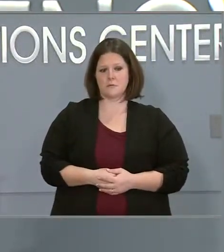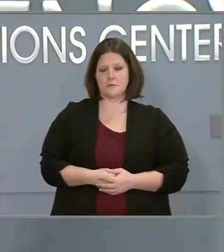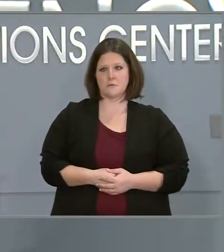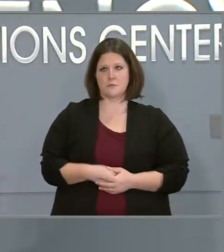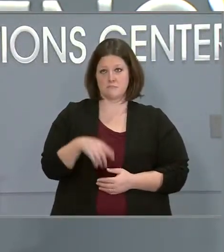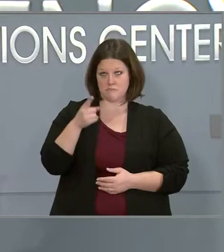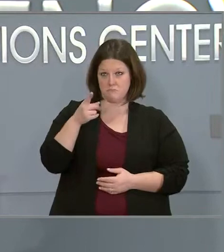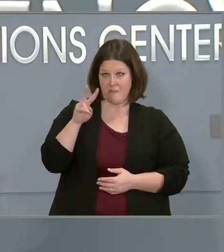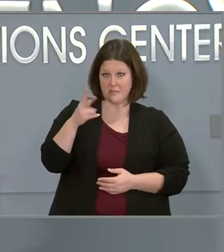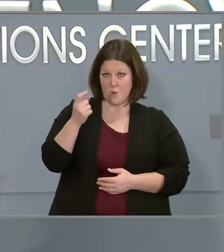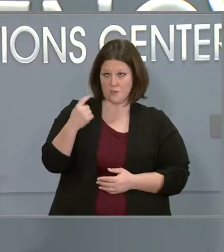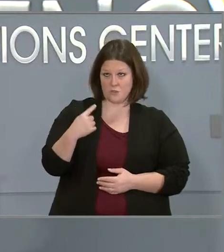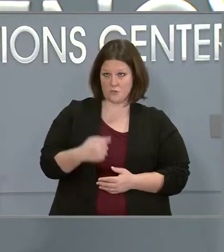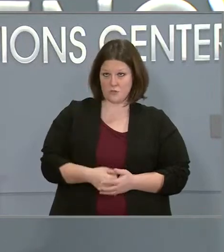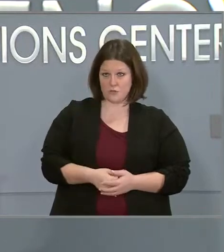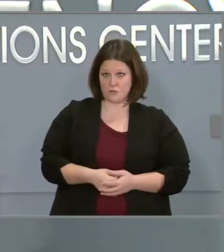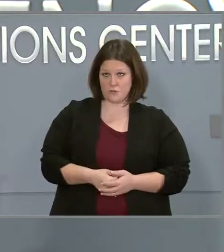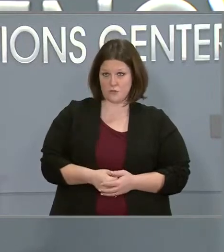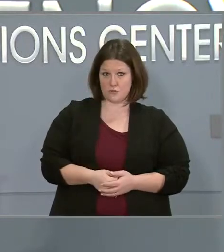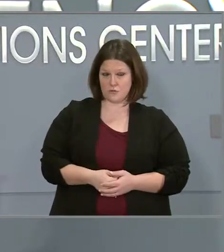Rose, is there a follow-up?